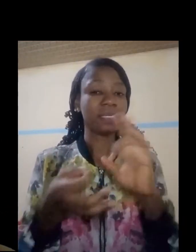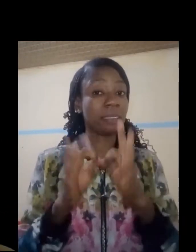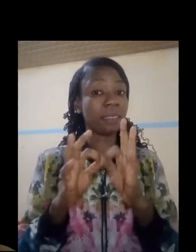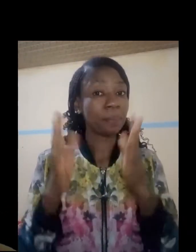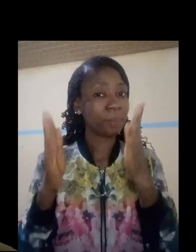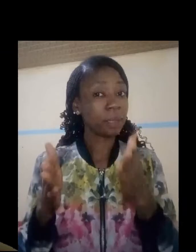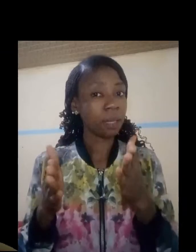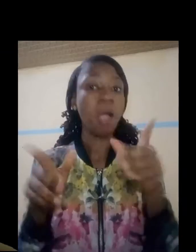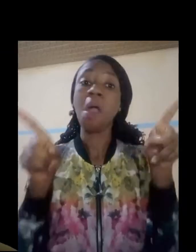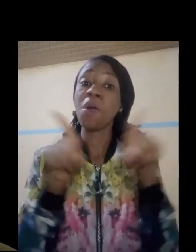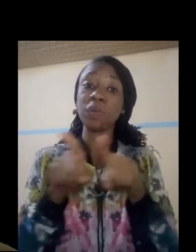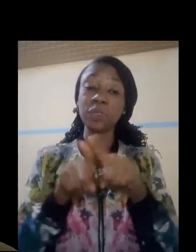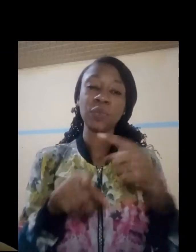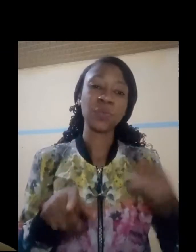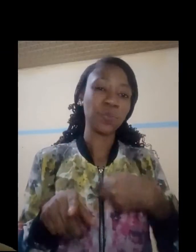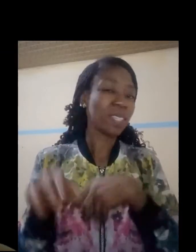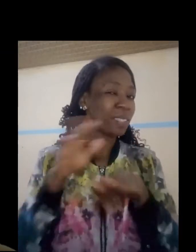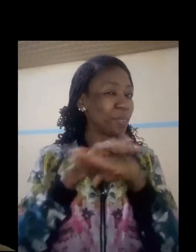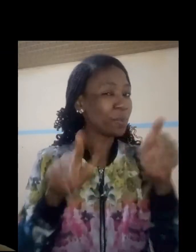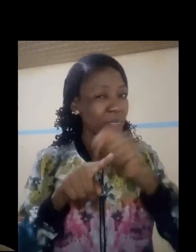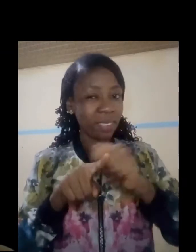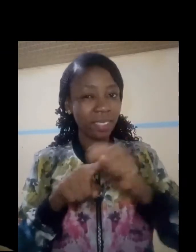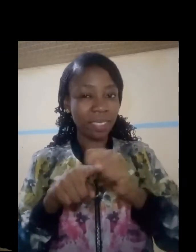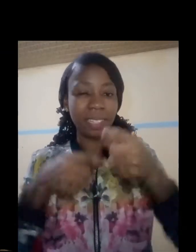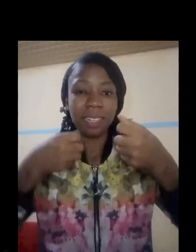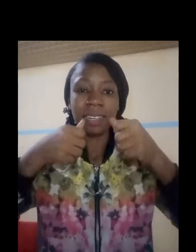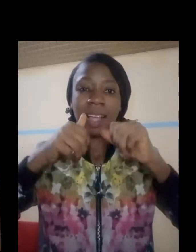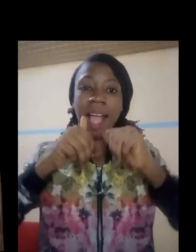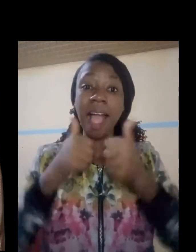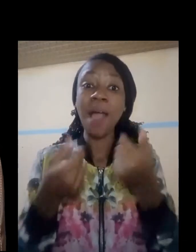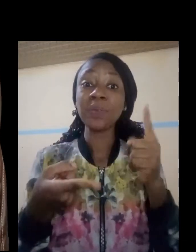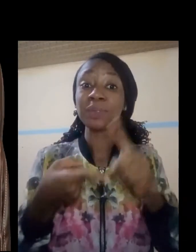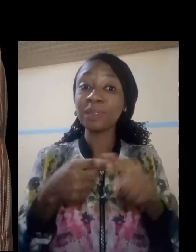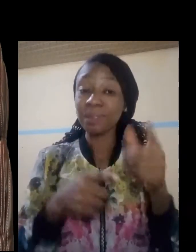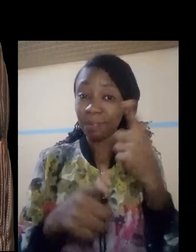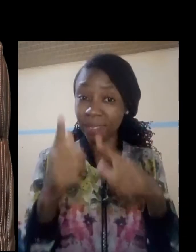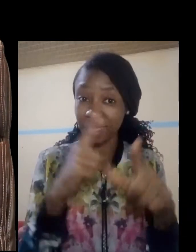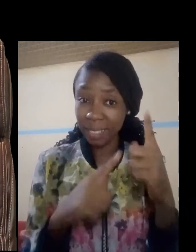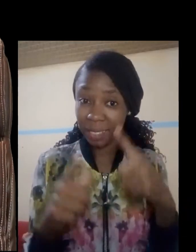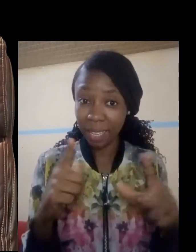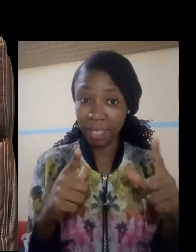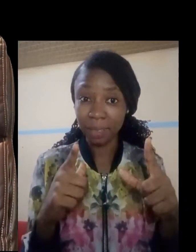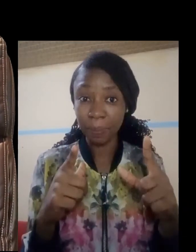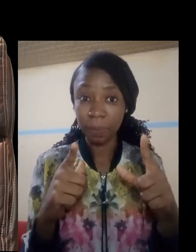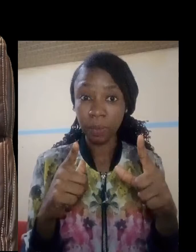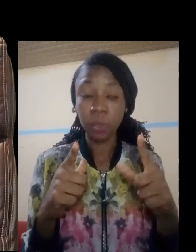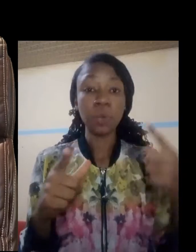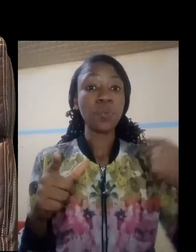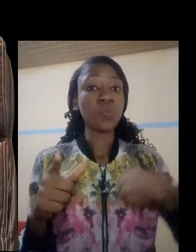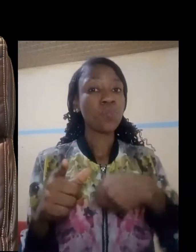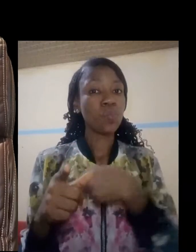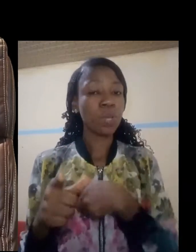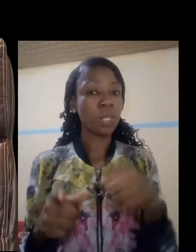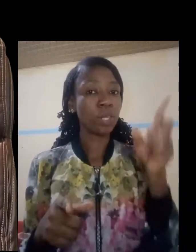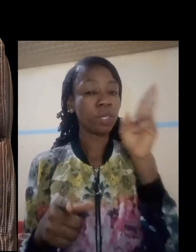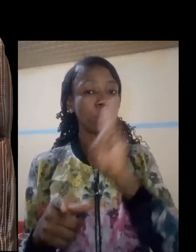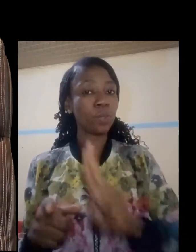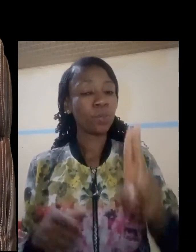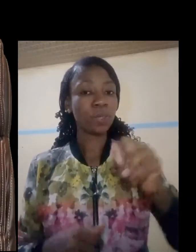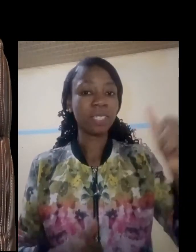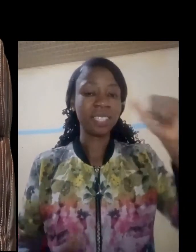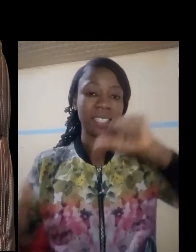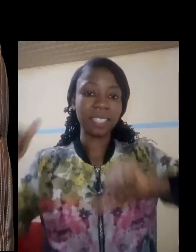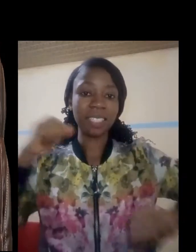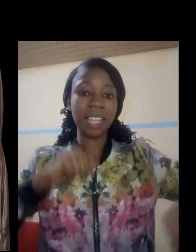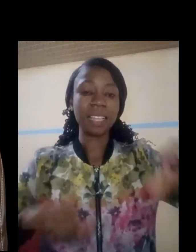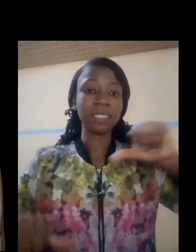to sign in the course. No, we train on the scientific study of